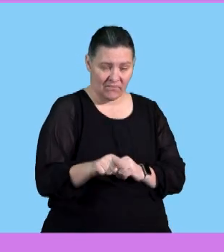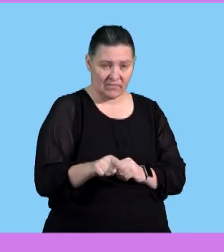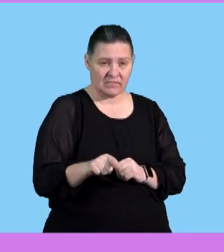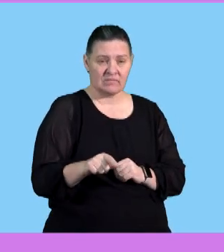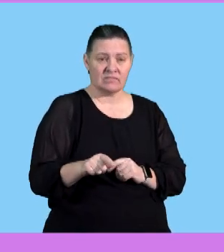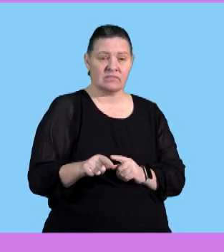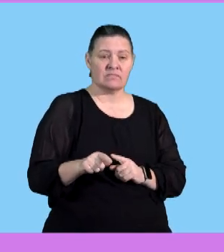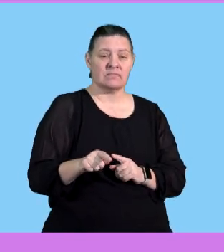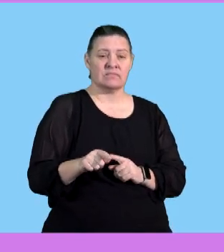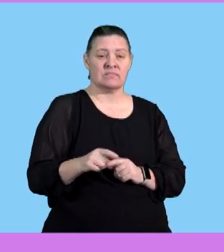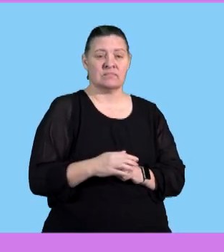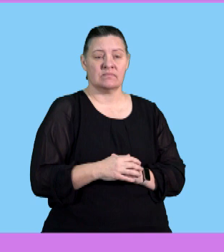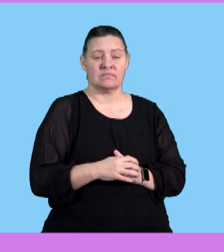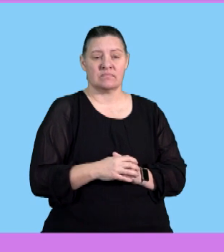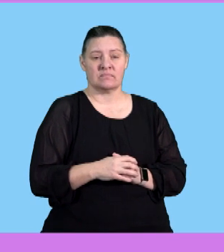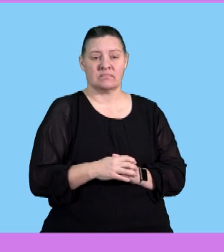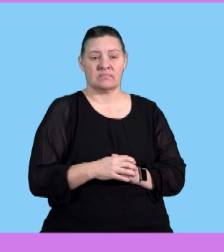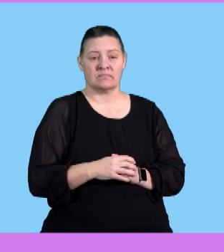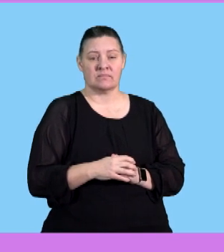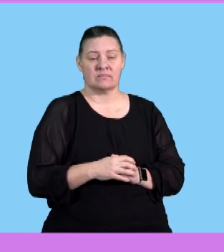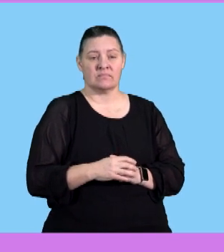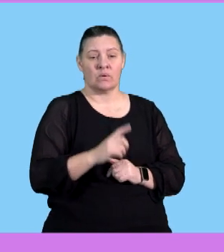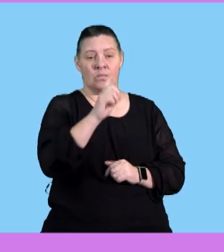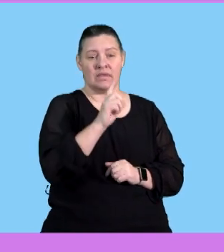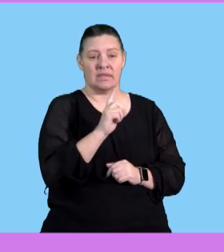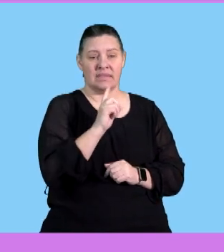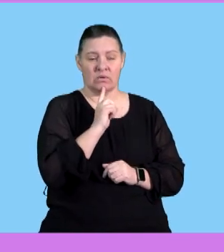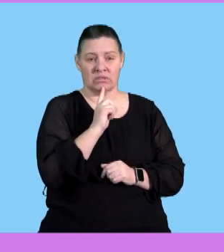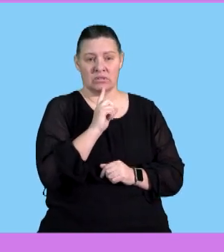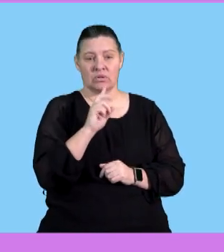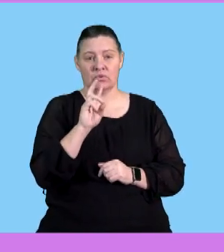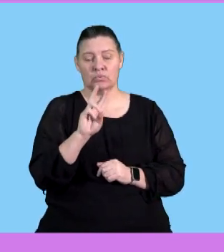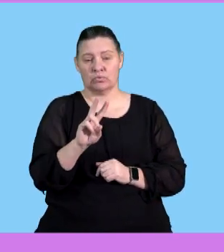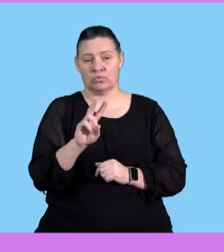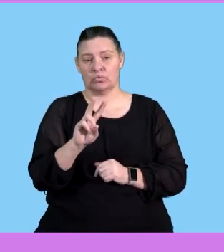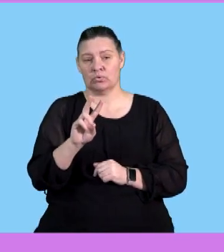1,350, and we are going to subtract that from